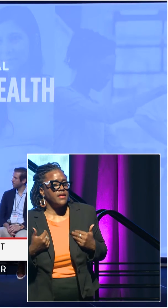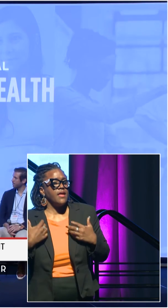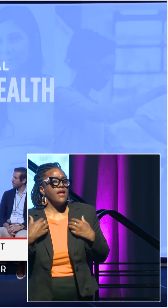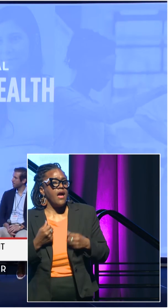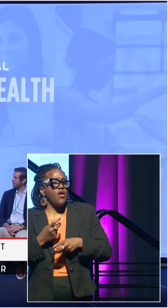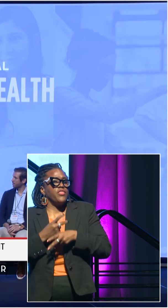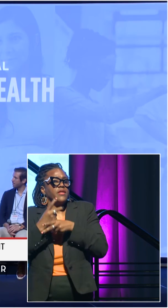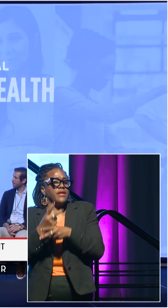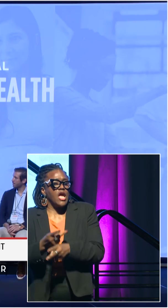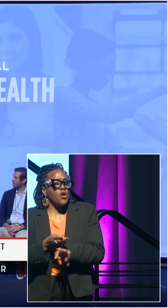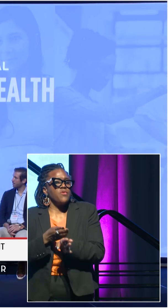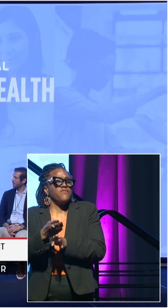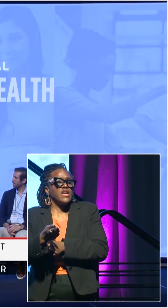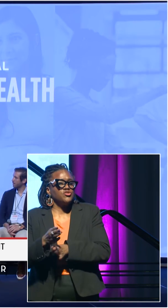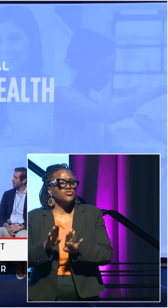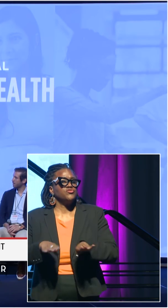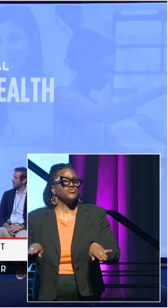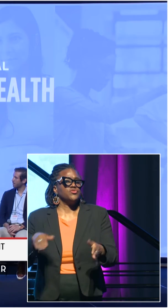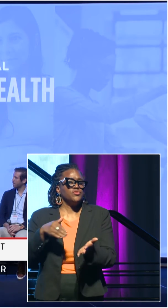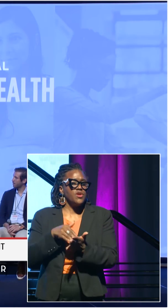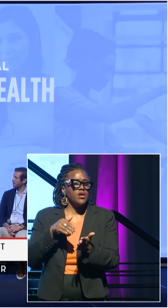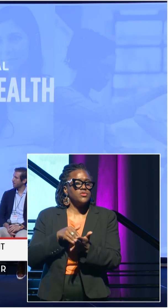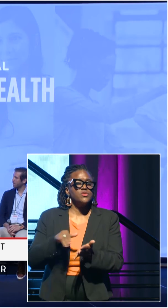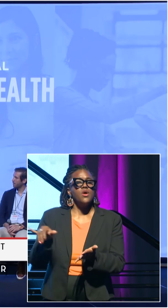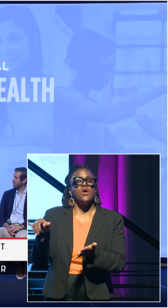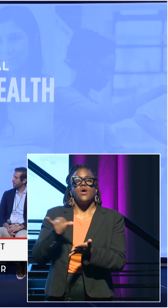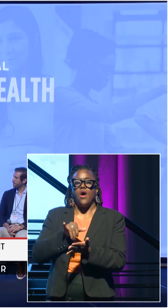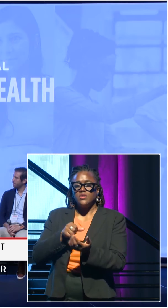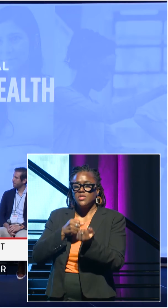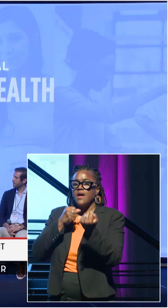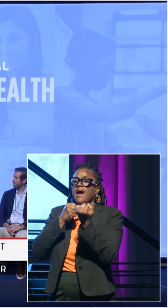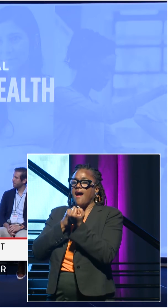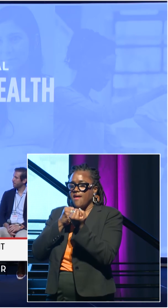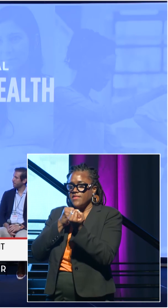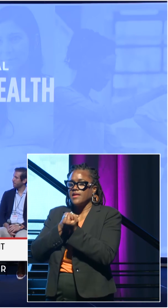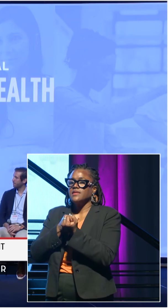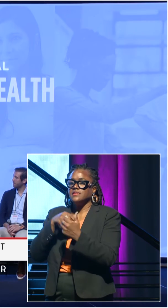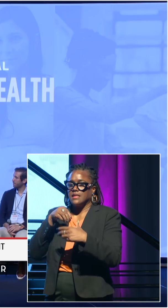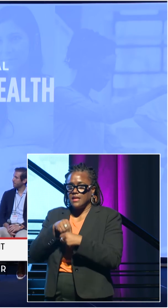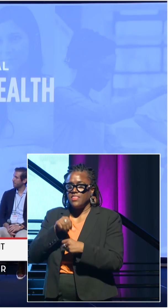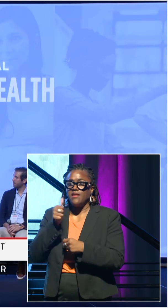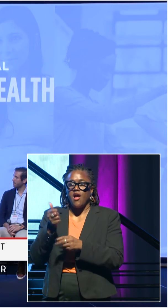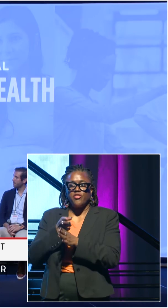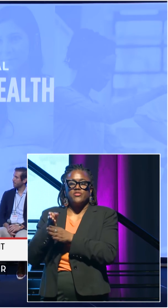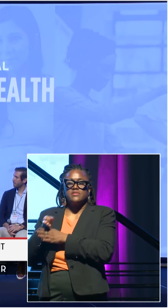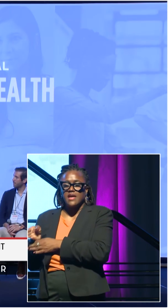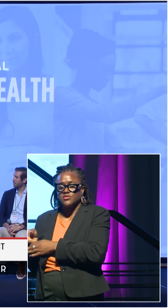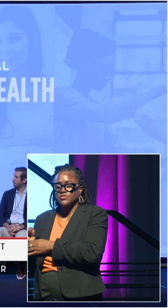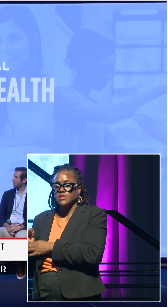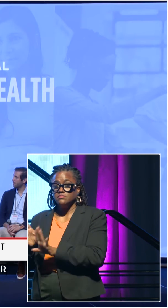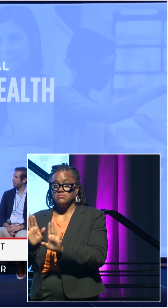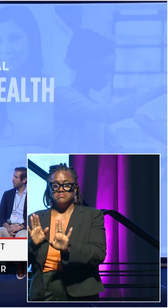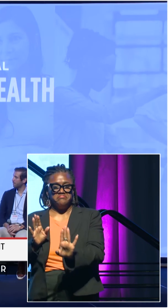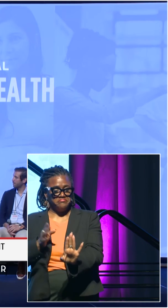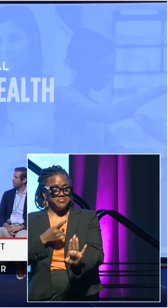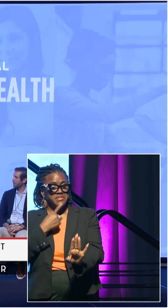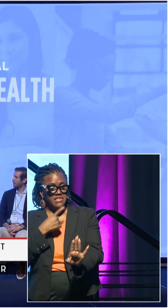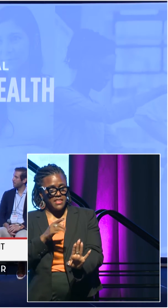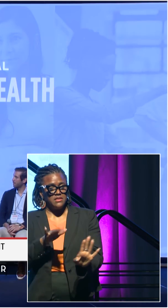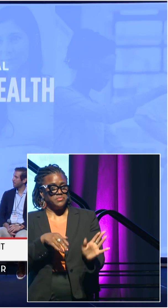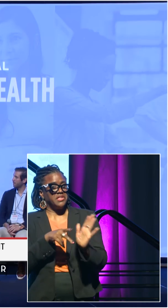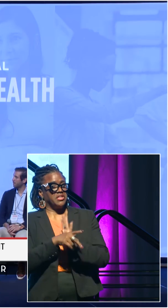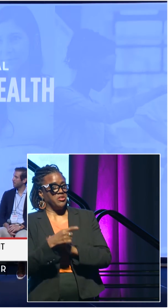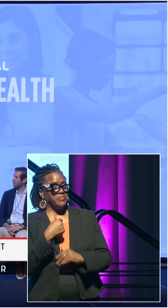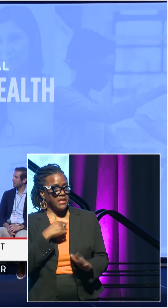healthcare professionals, pediatricians that are also advocates in the other sector. So she's probably gonna kill me. I'm